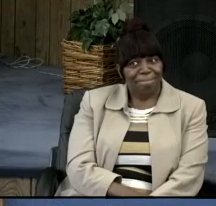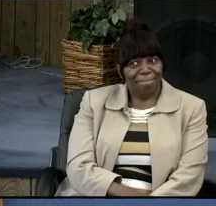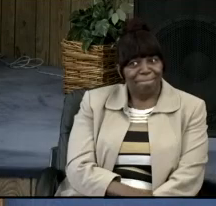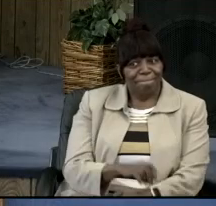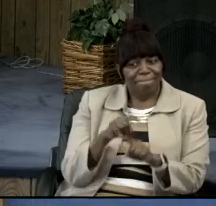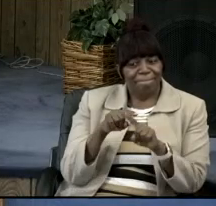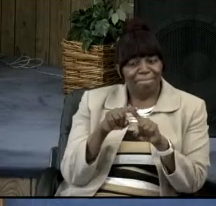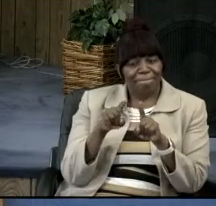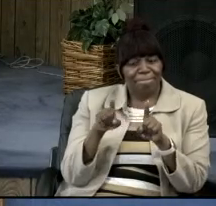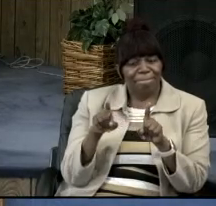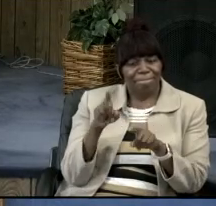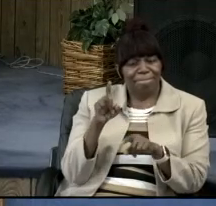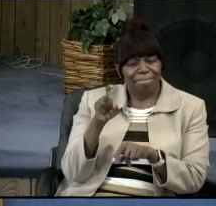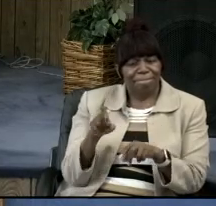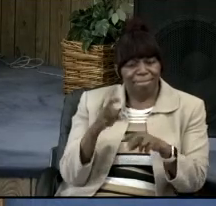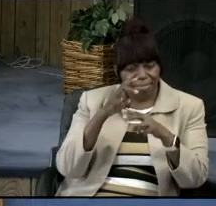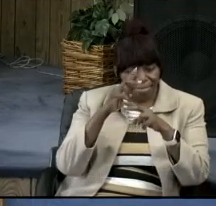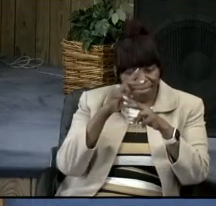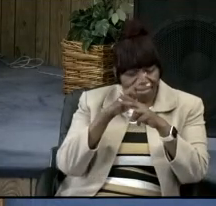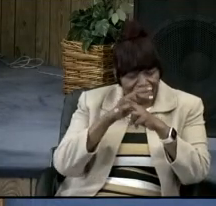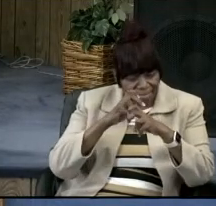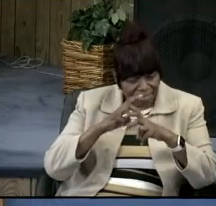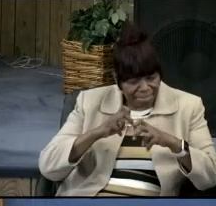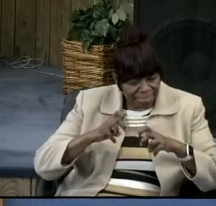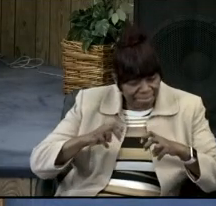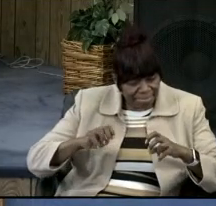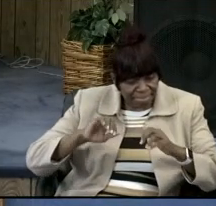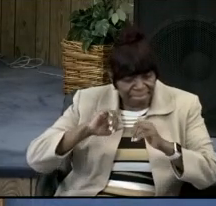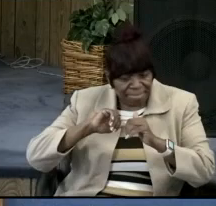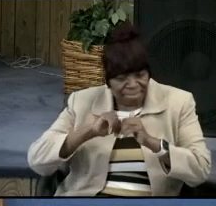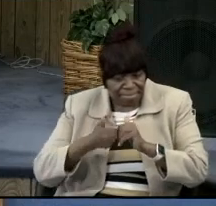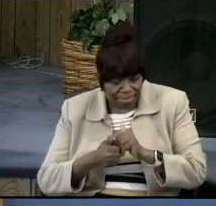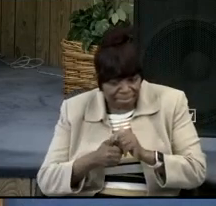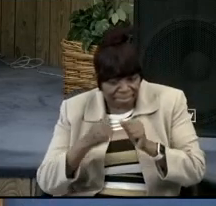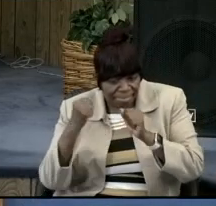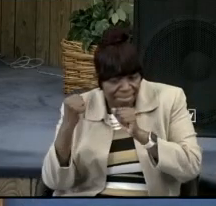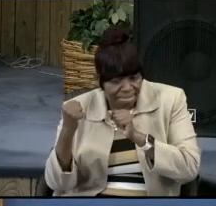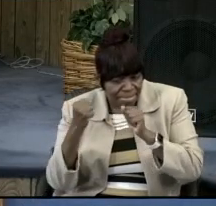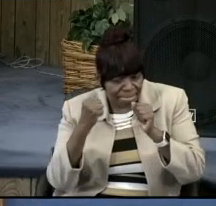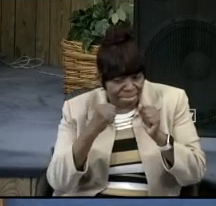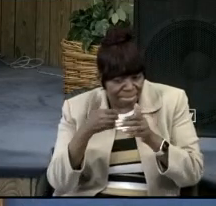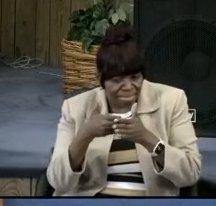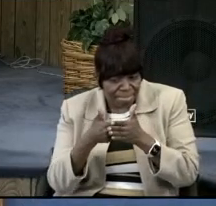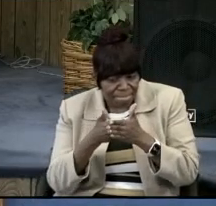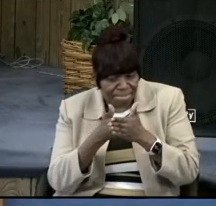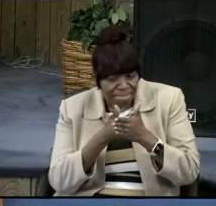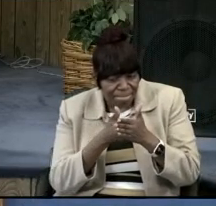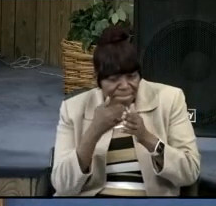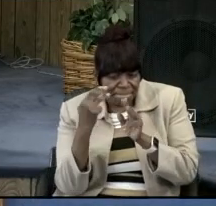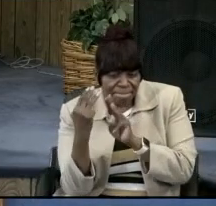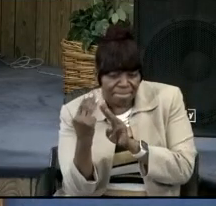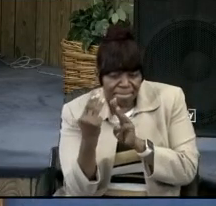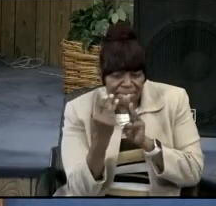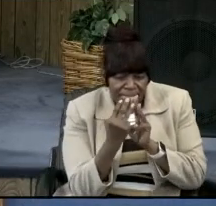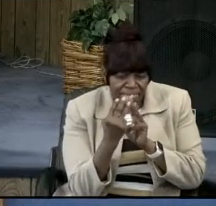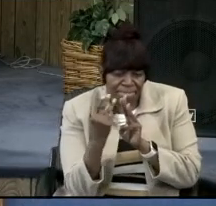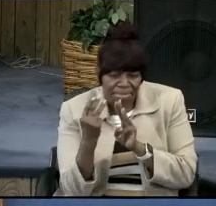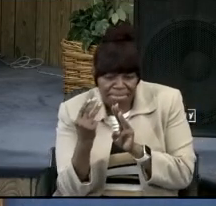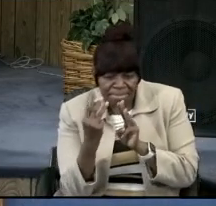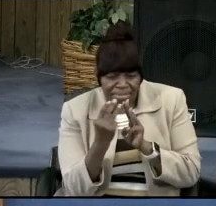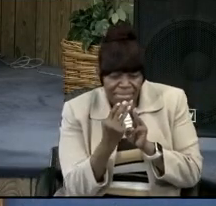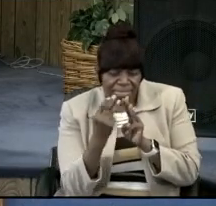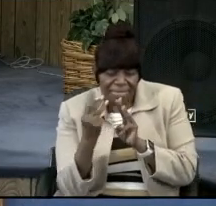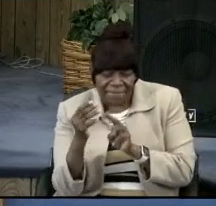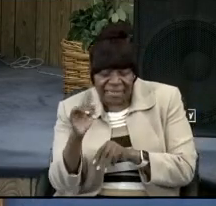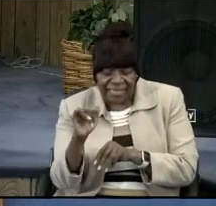But we got to figure out how to fight this new battle. It's something the world had never seen. It's the Tower of